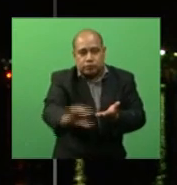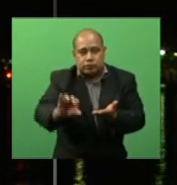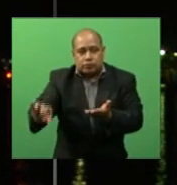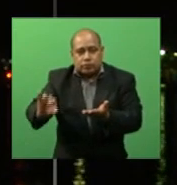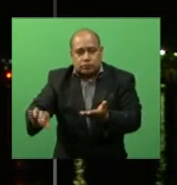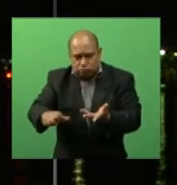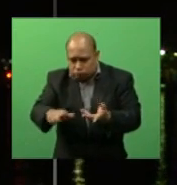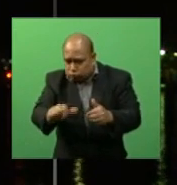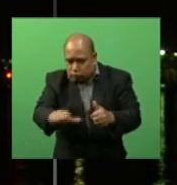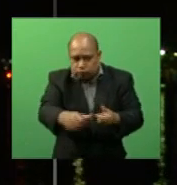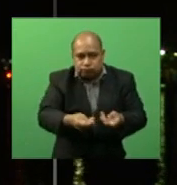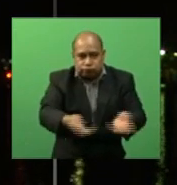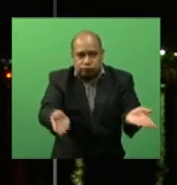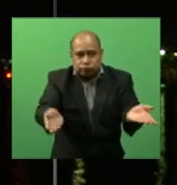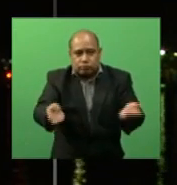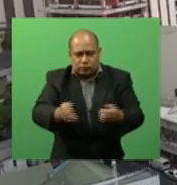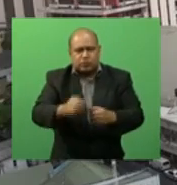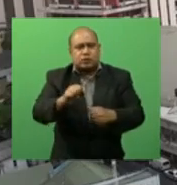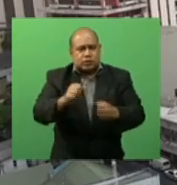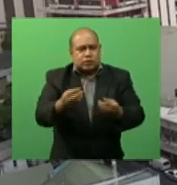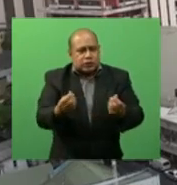are available to businesses.